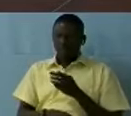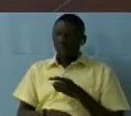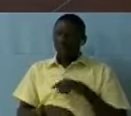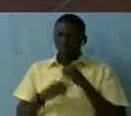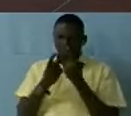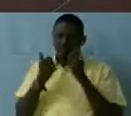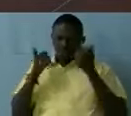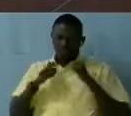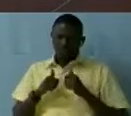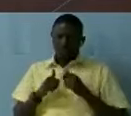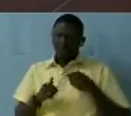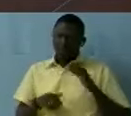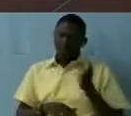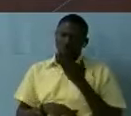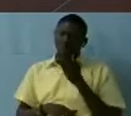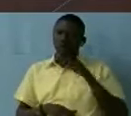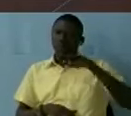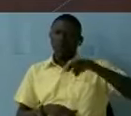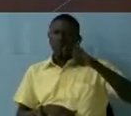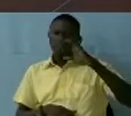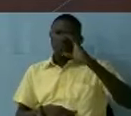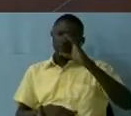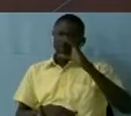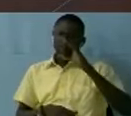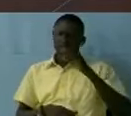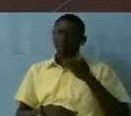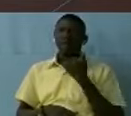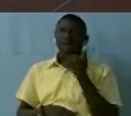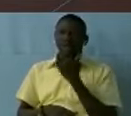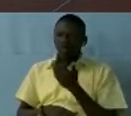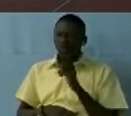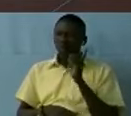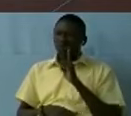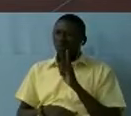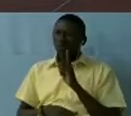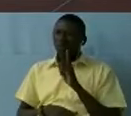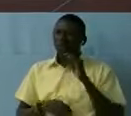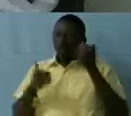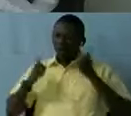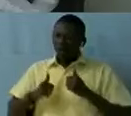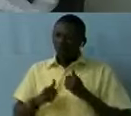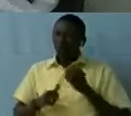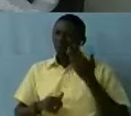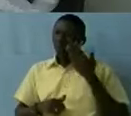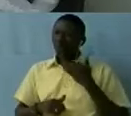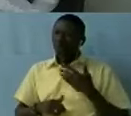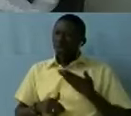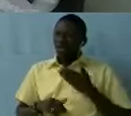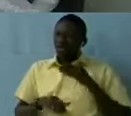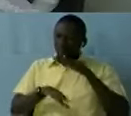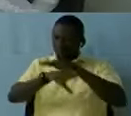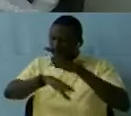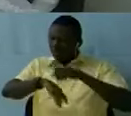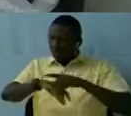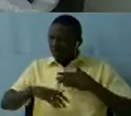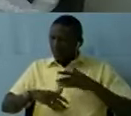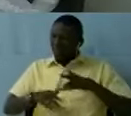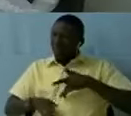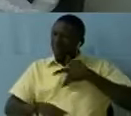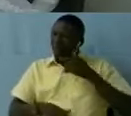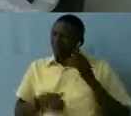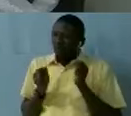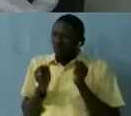me go to the MRC and try to find out what's happening. Kabim tata MRC. When I go to the MRC.